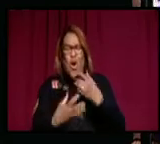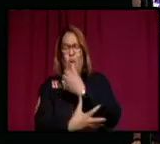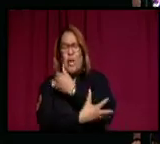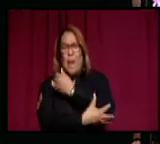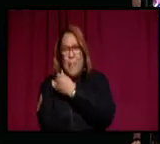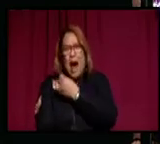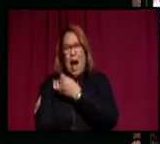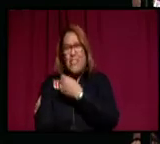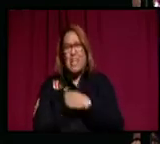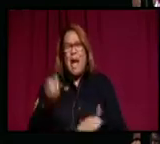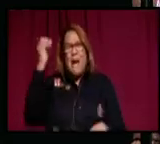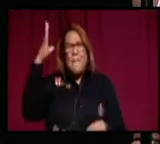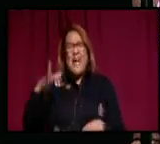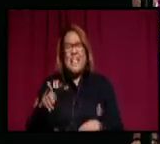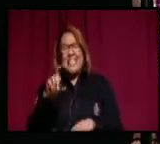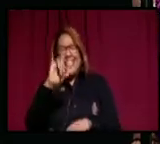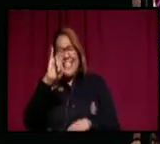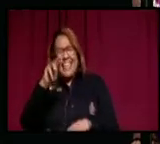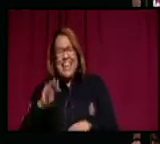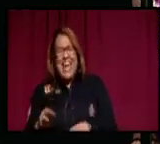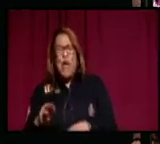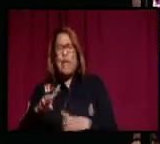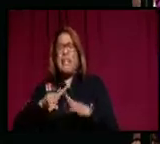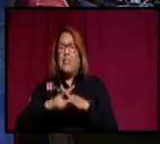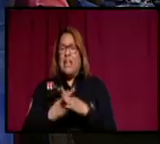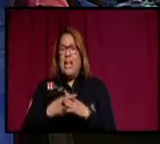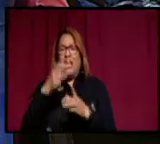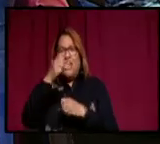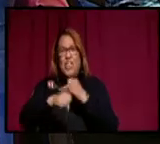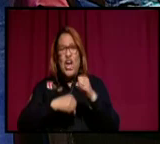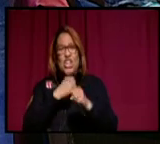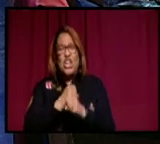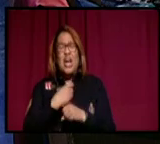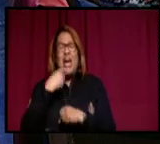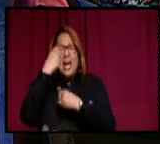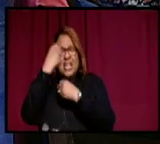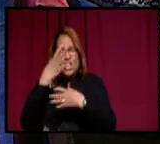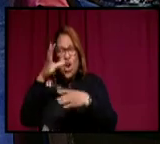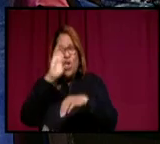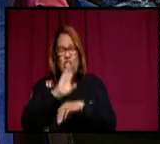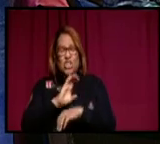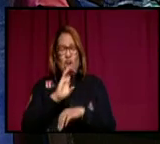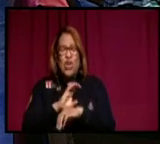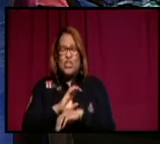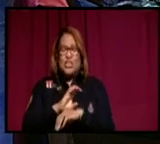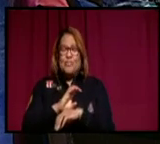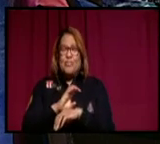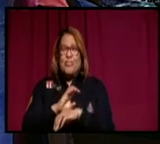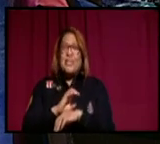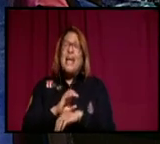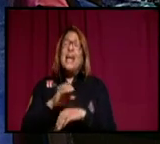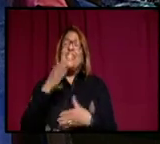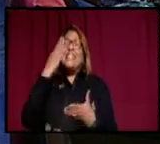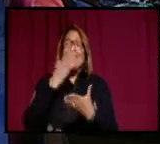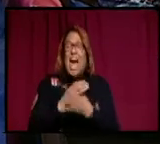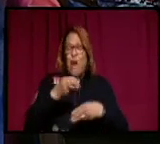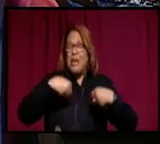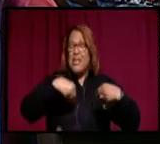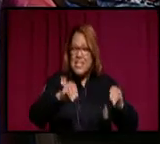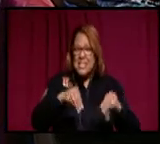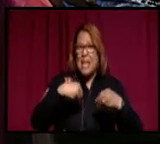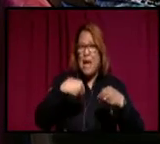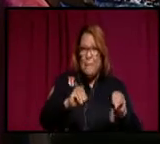And you know, Pastor Kim at the beginning of the year told the church on the rock to go on a spending fast, and she gave